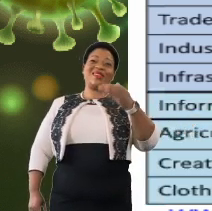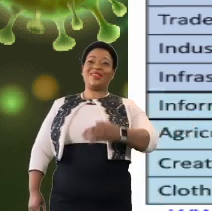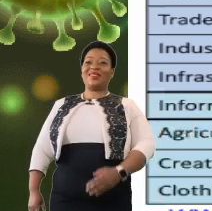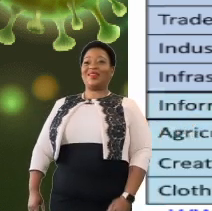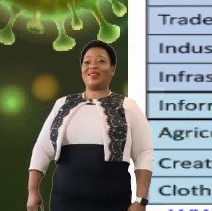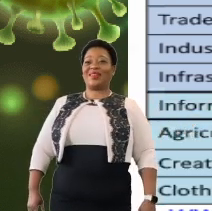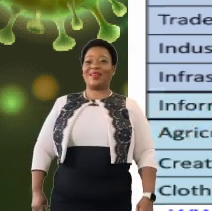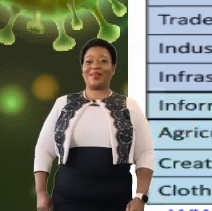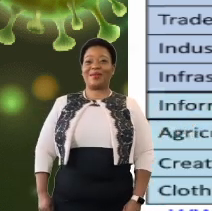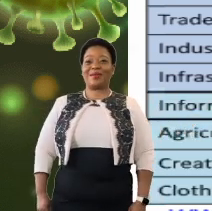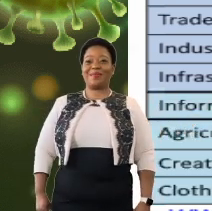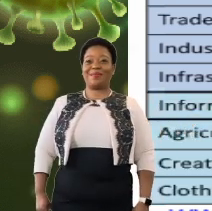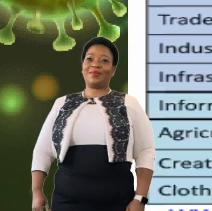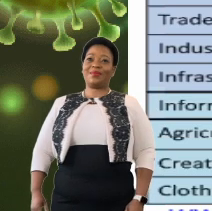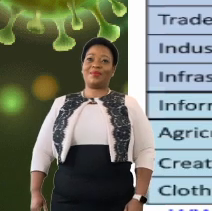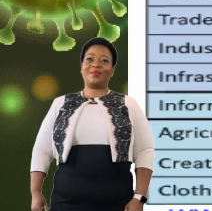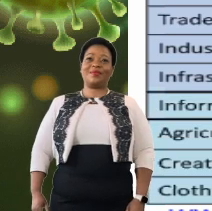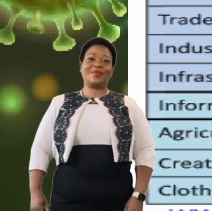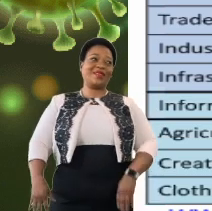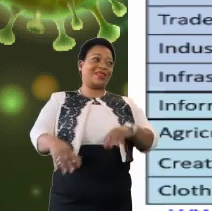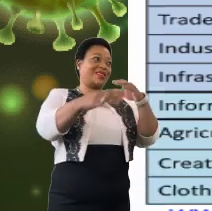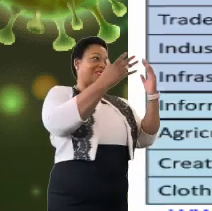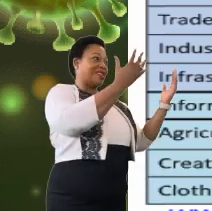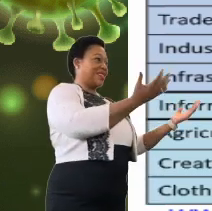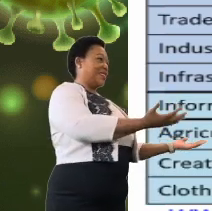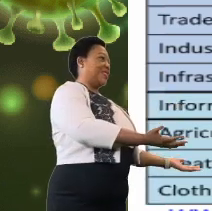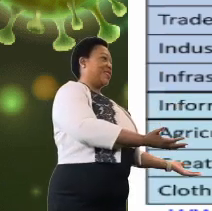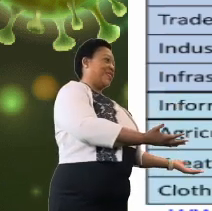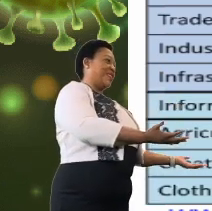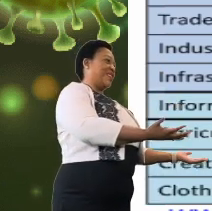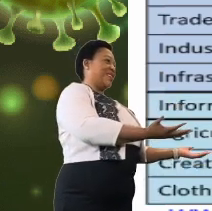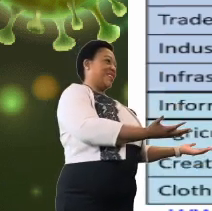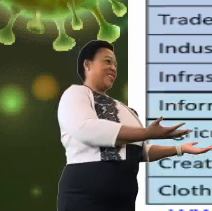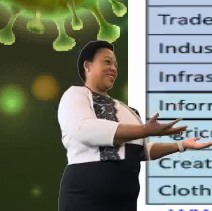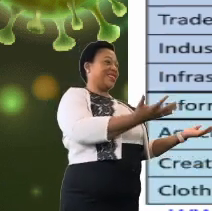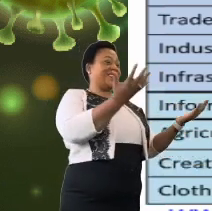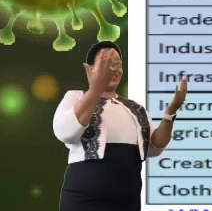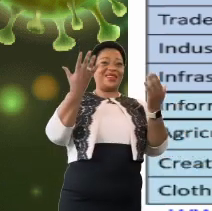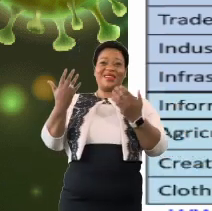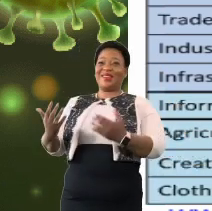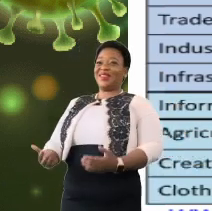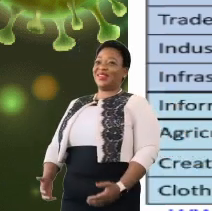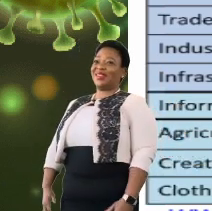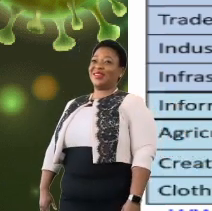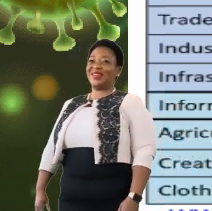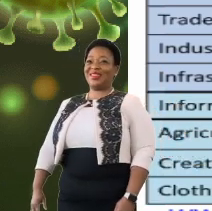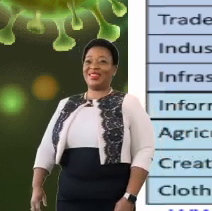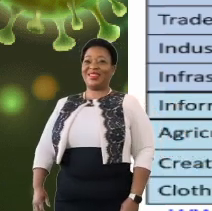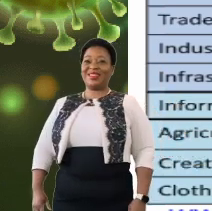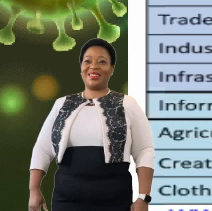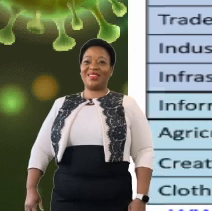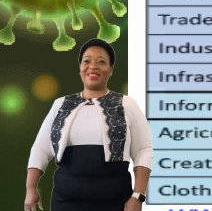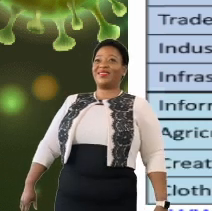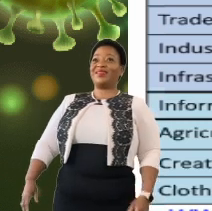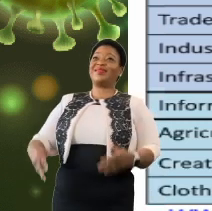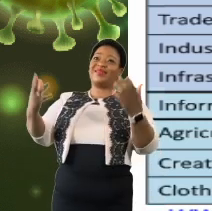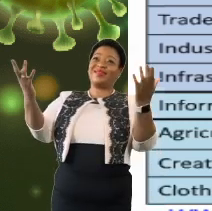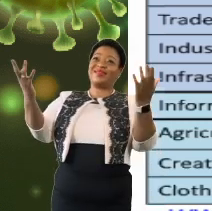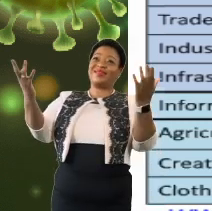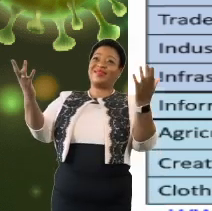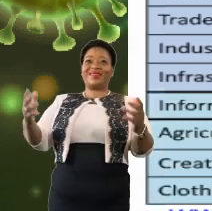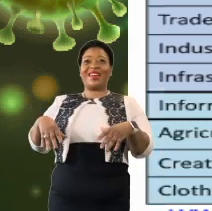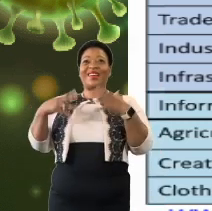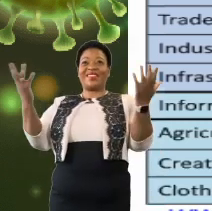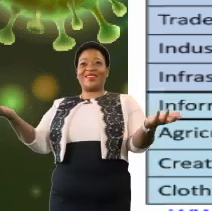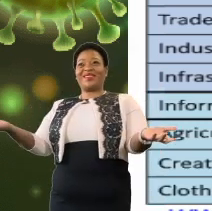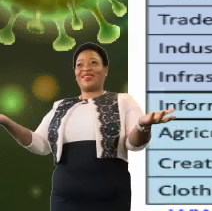Pupuma, that is her email address. So those are the key contacts that I thought I should share with everyone. And then now, Frikkie will